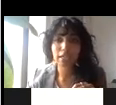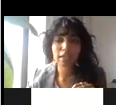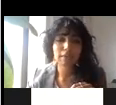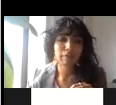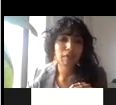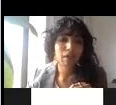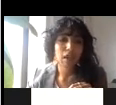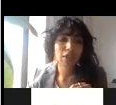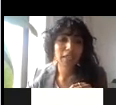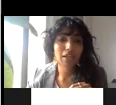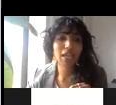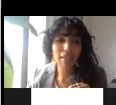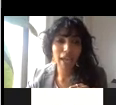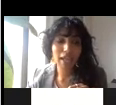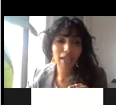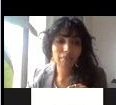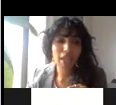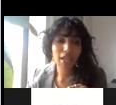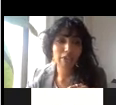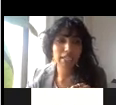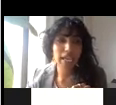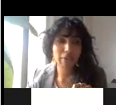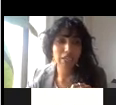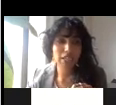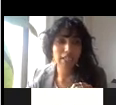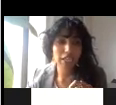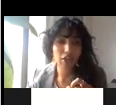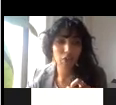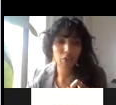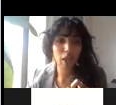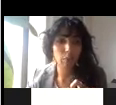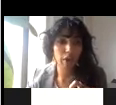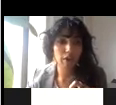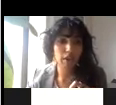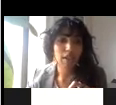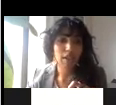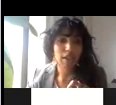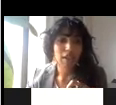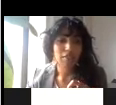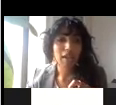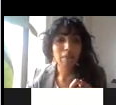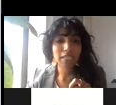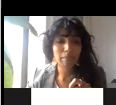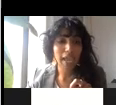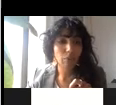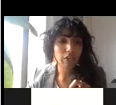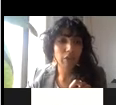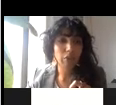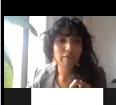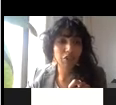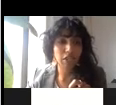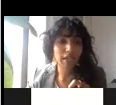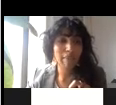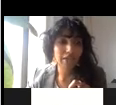screen. And you can click that and you can type into the sticky note the one word that comes to mind when